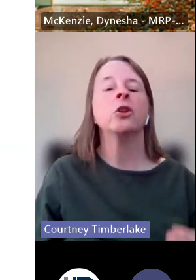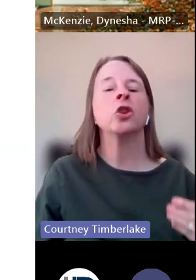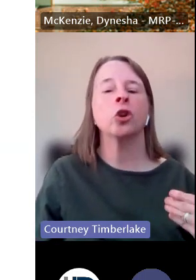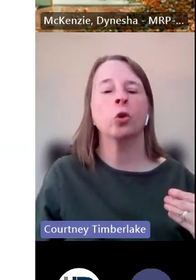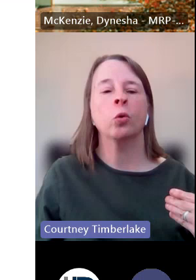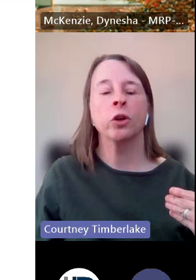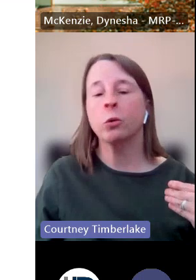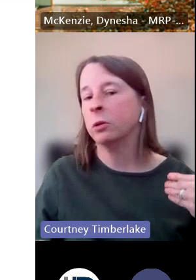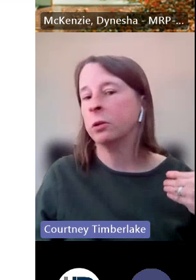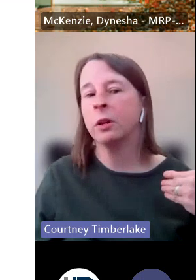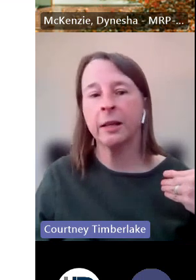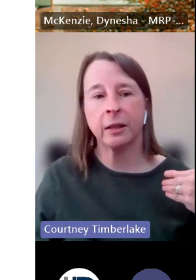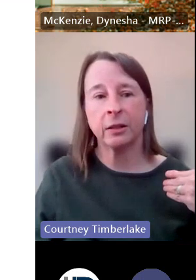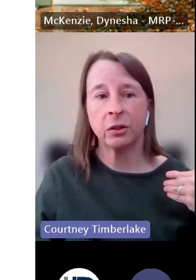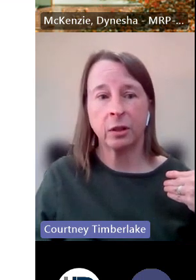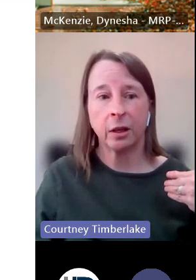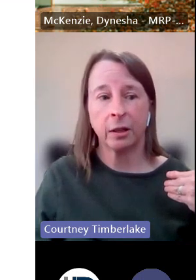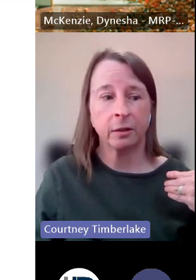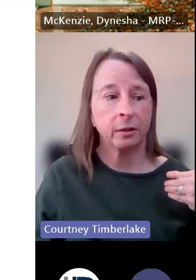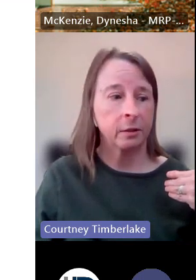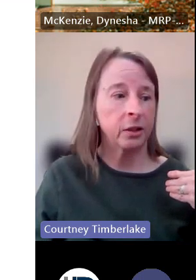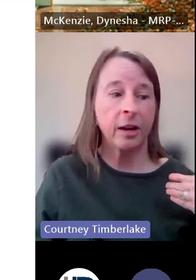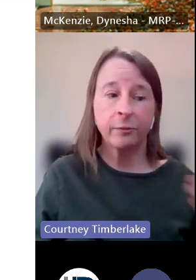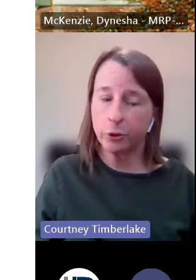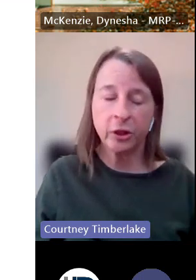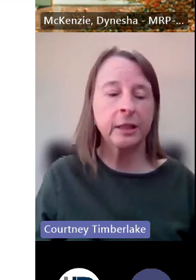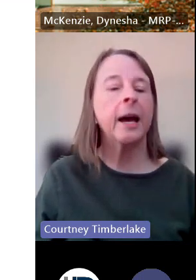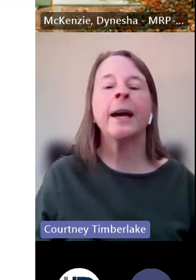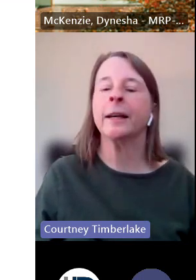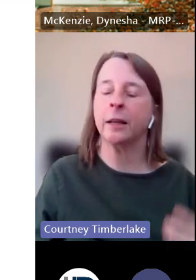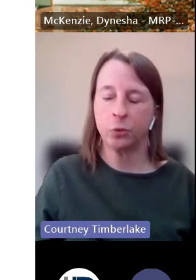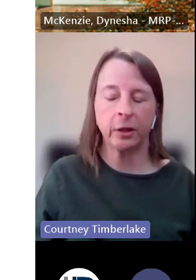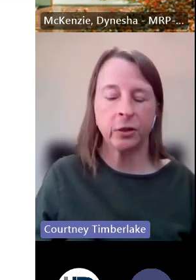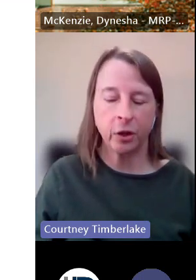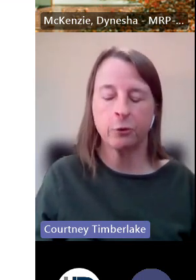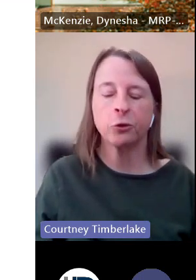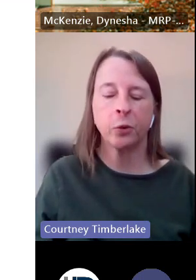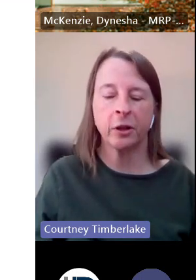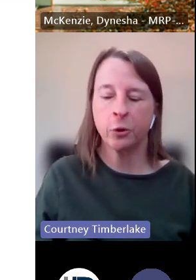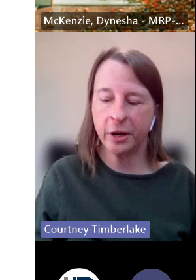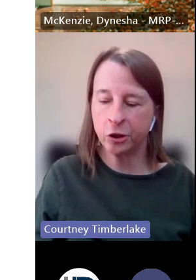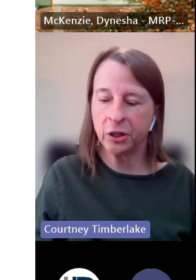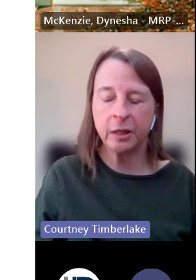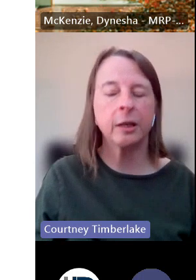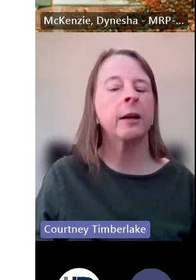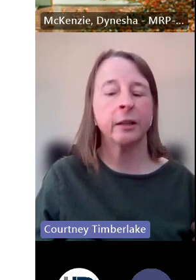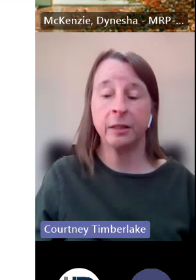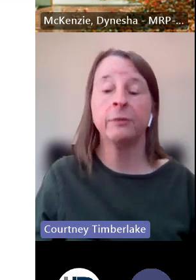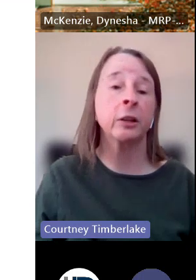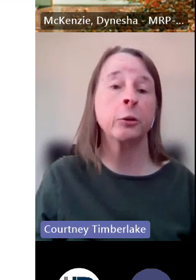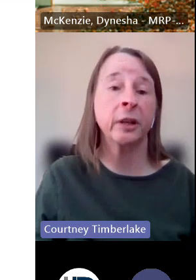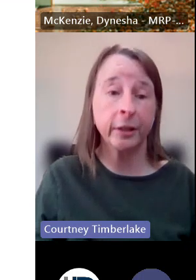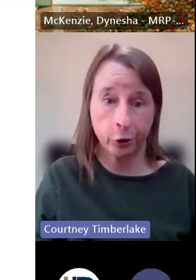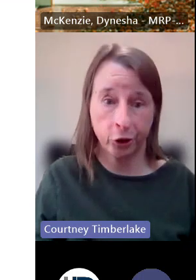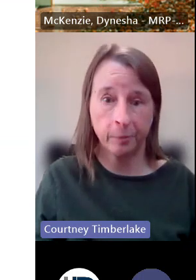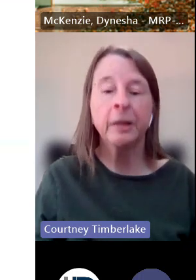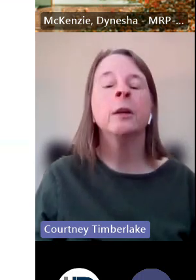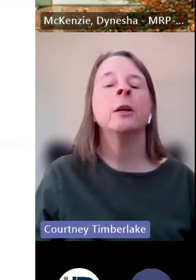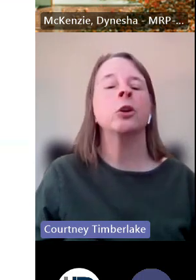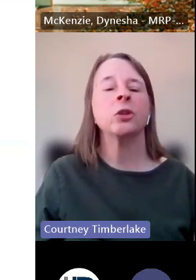budget. So you, as a staff person, as well as others within your agency, even